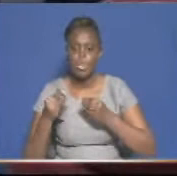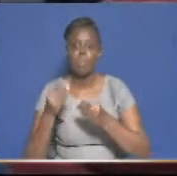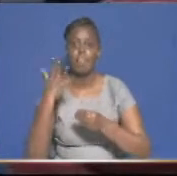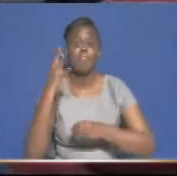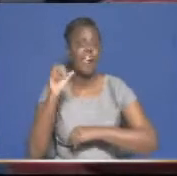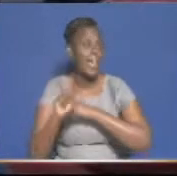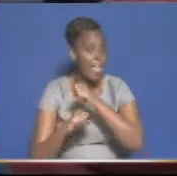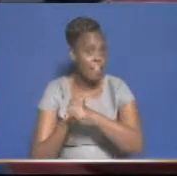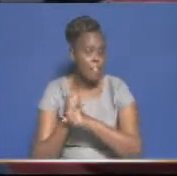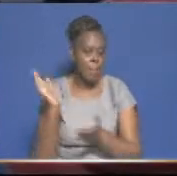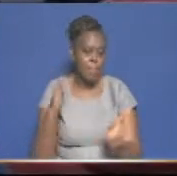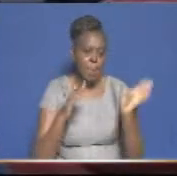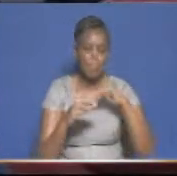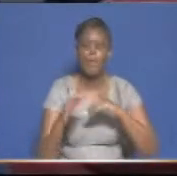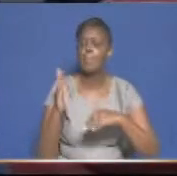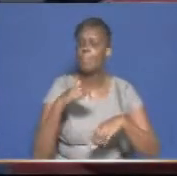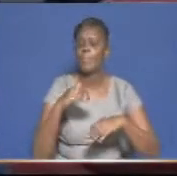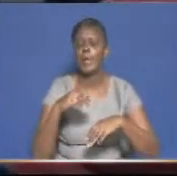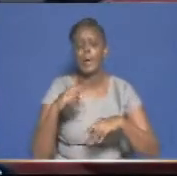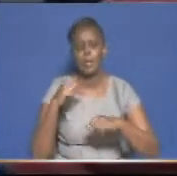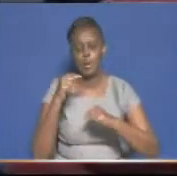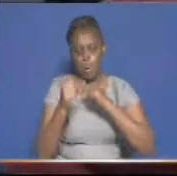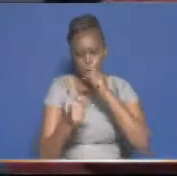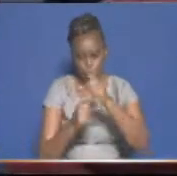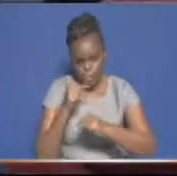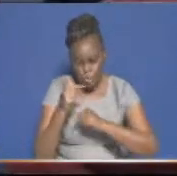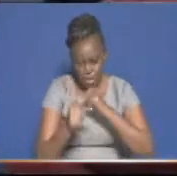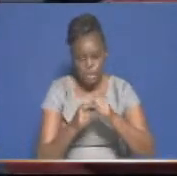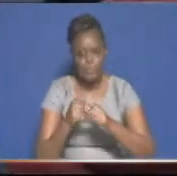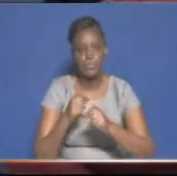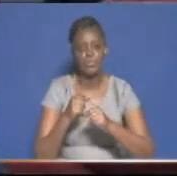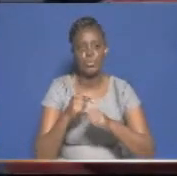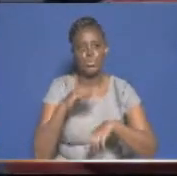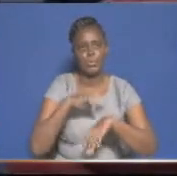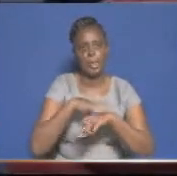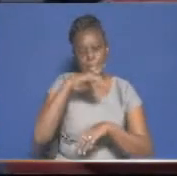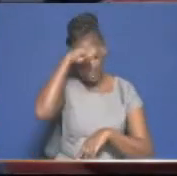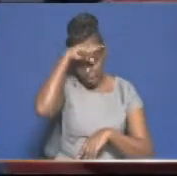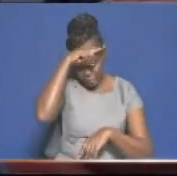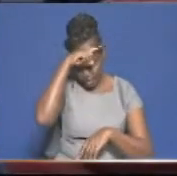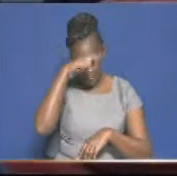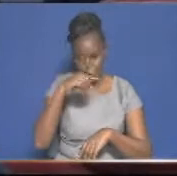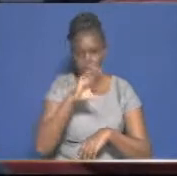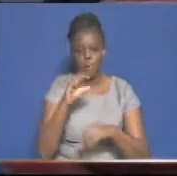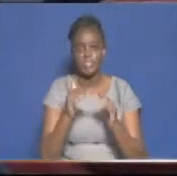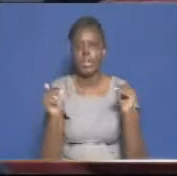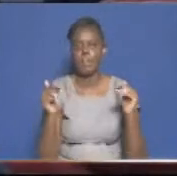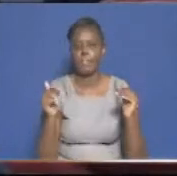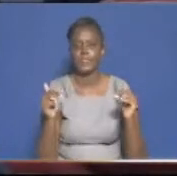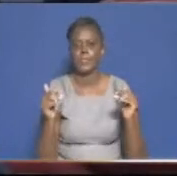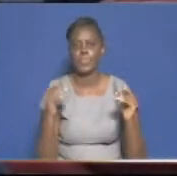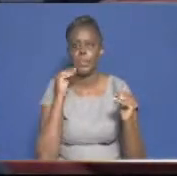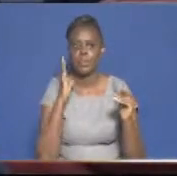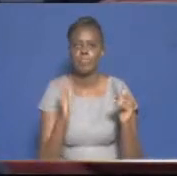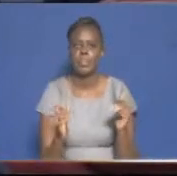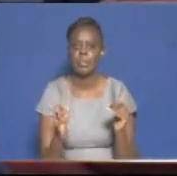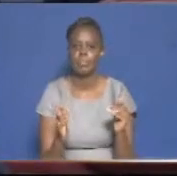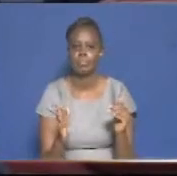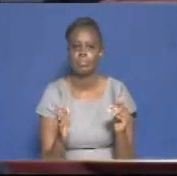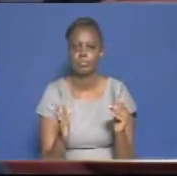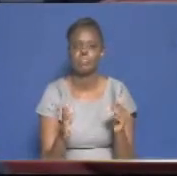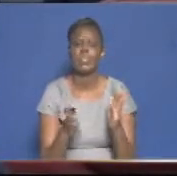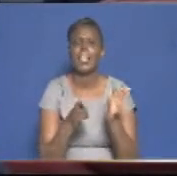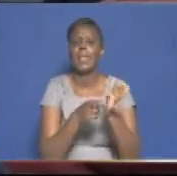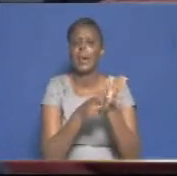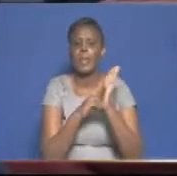5 years to go and prepare themselves if they want to continue to be members of this House or at the county level. Mr. Speaker, sir, it